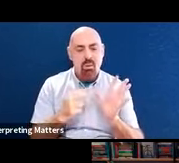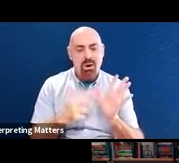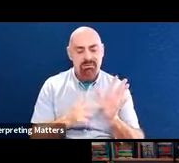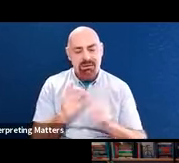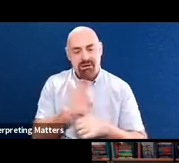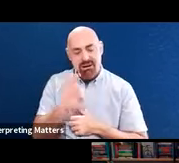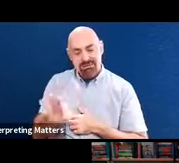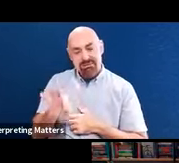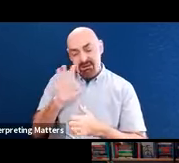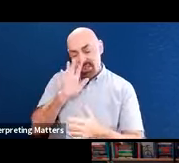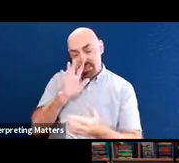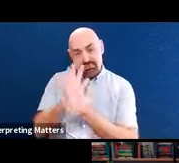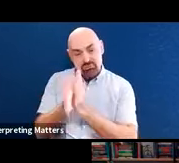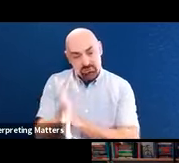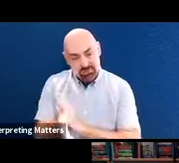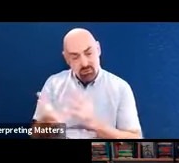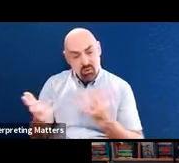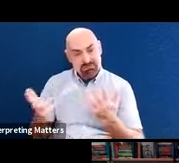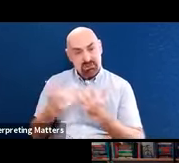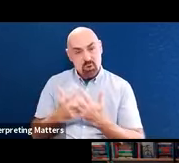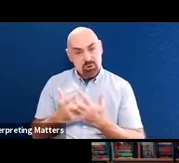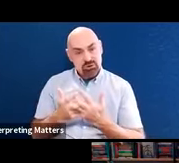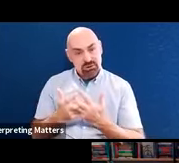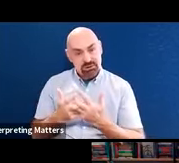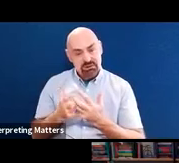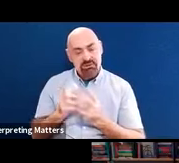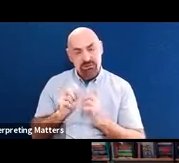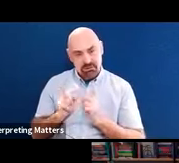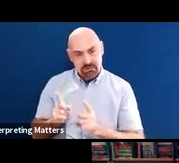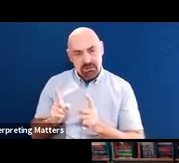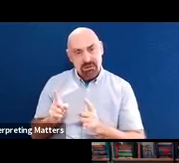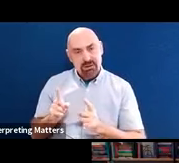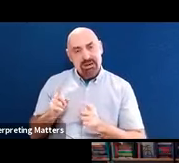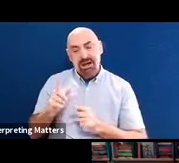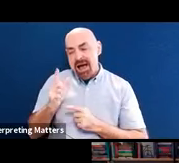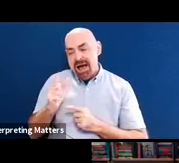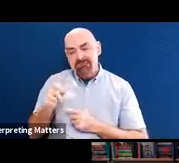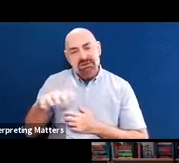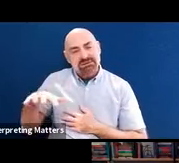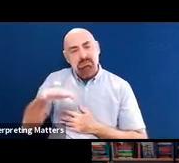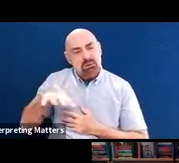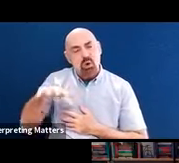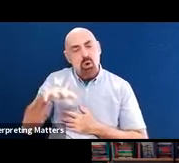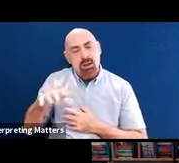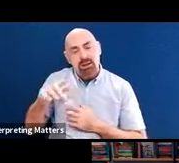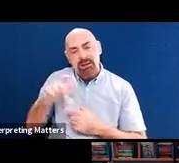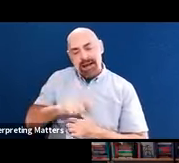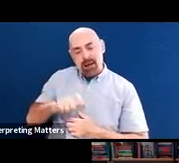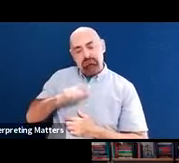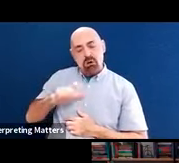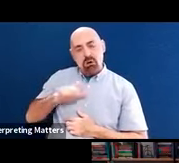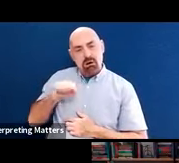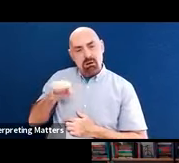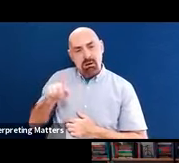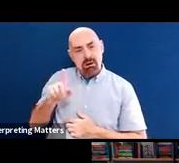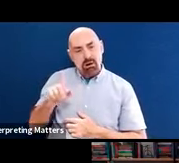the disruptiveness of technologies, which also have a spatial character rather than being aspatial.